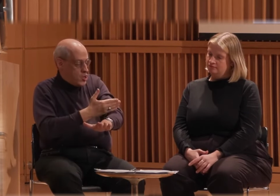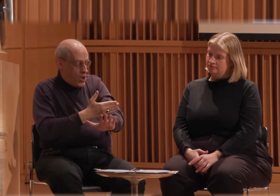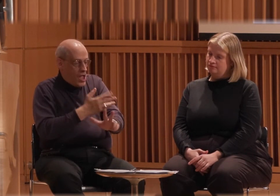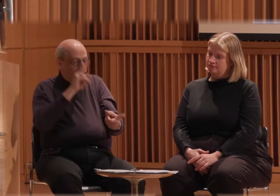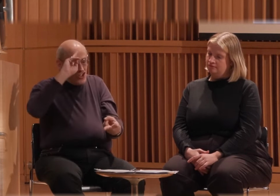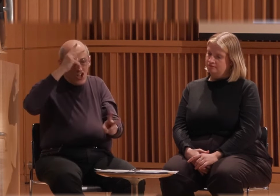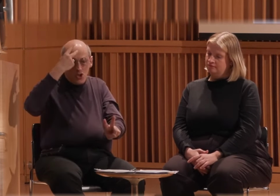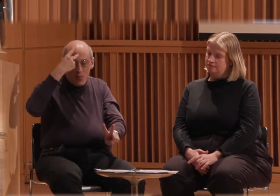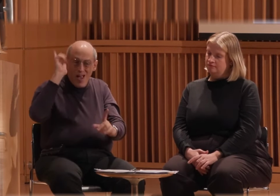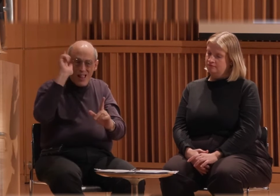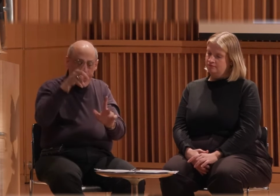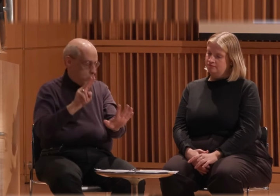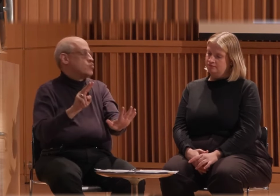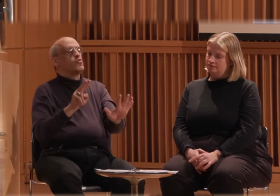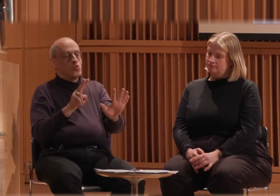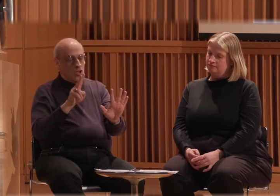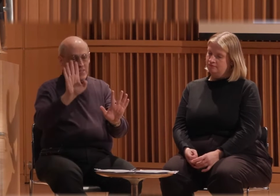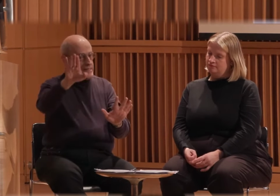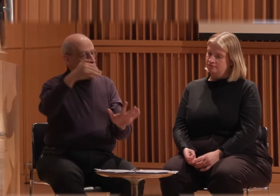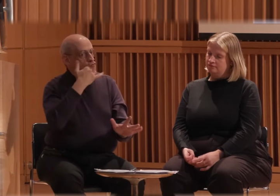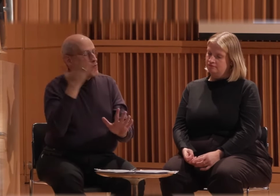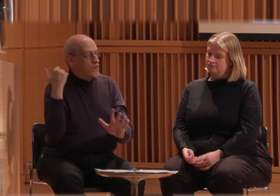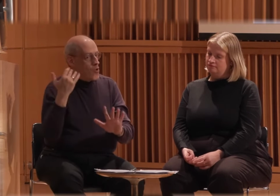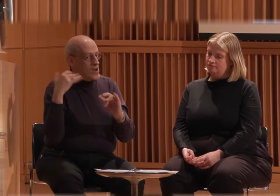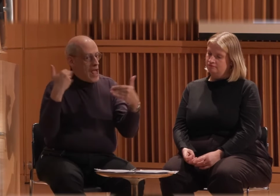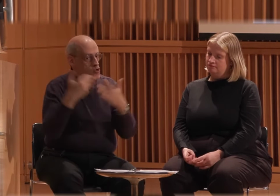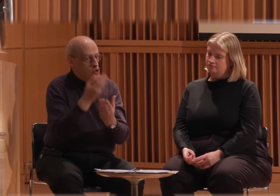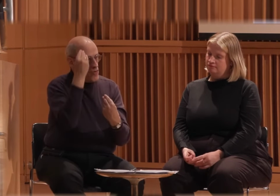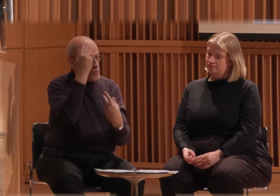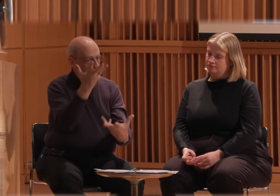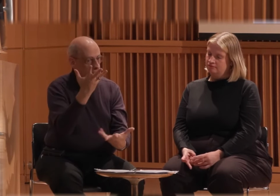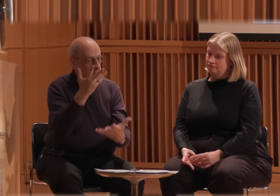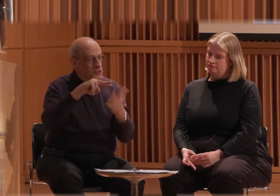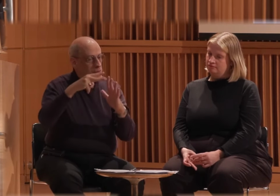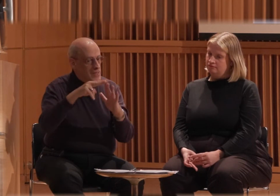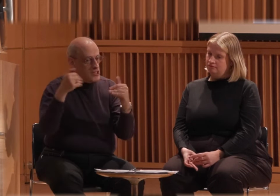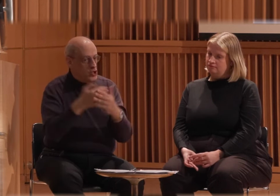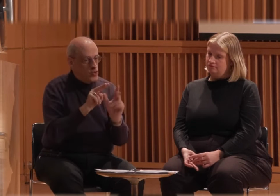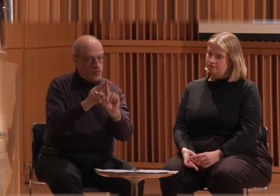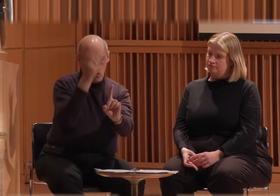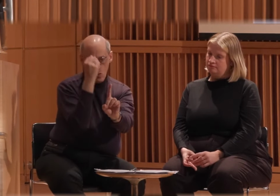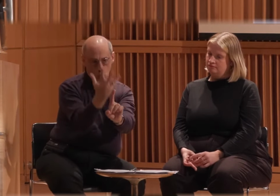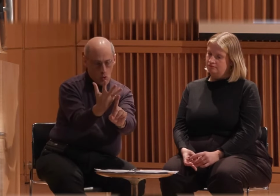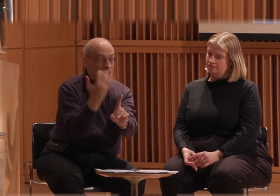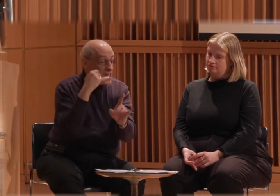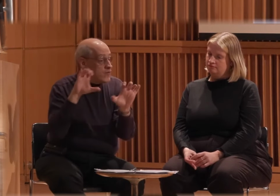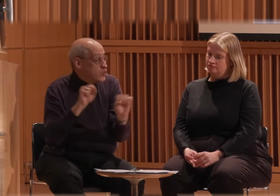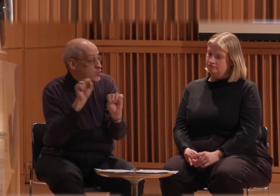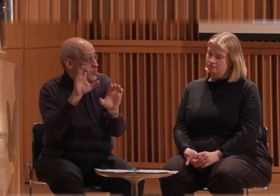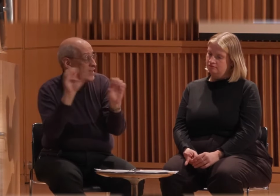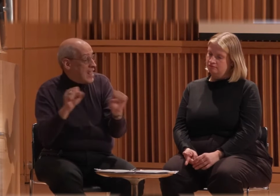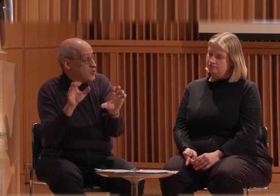one, and you may have to course correct and tell people that. If we can convey that to the broader public, I think we can